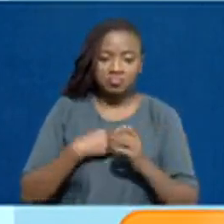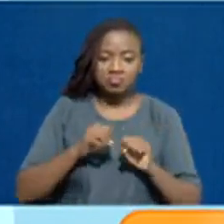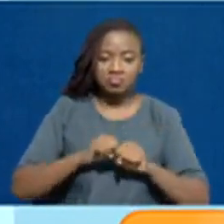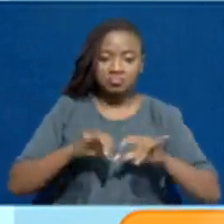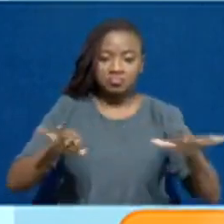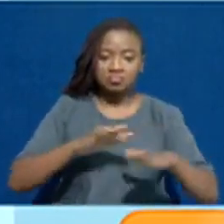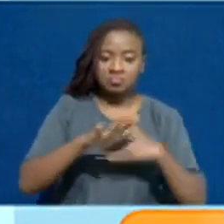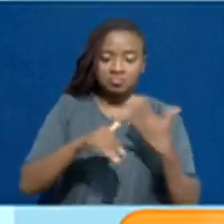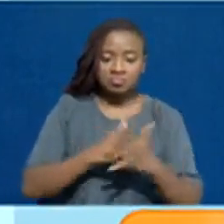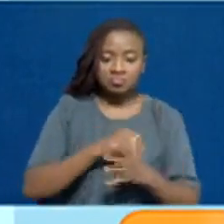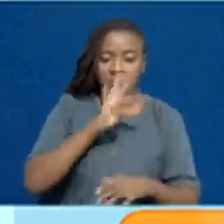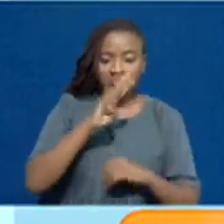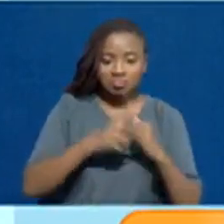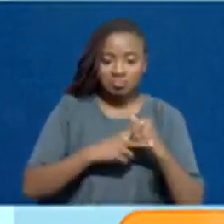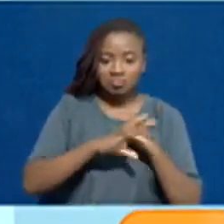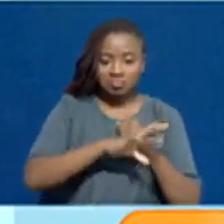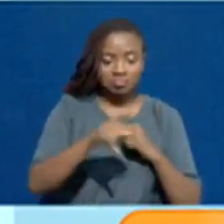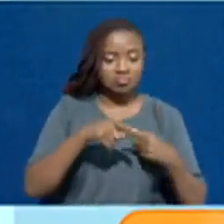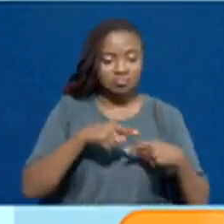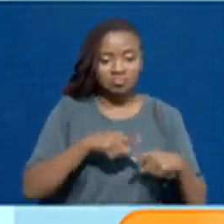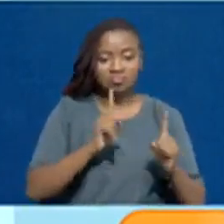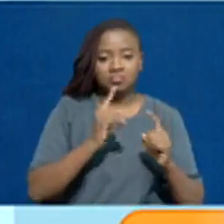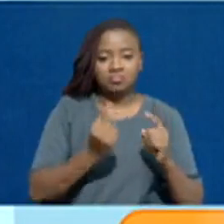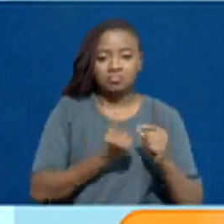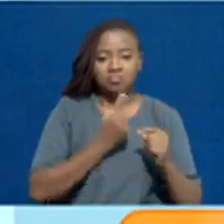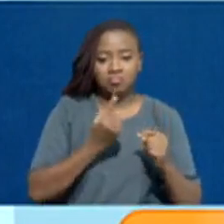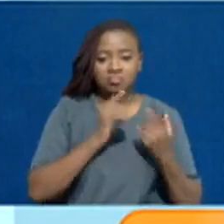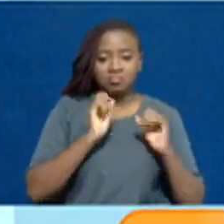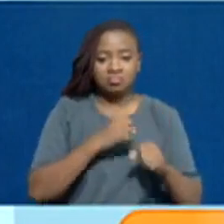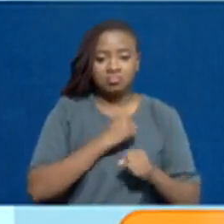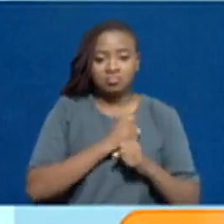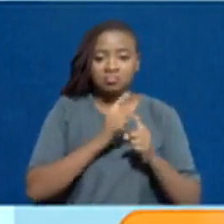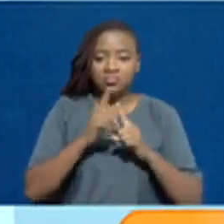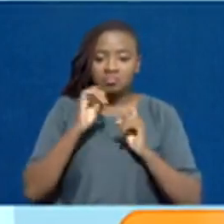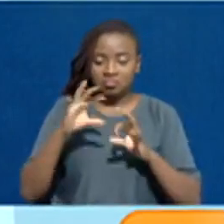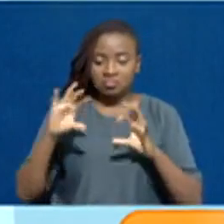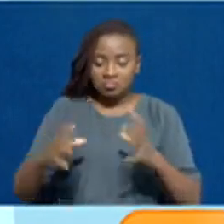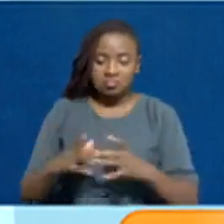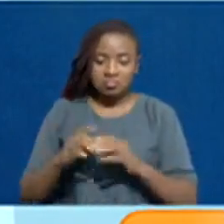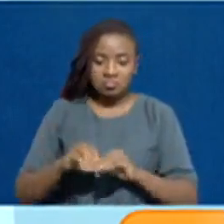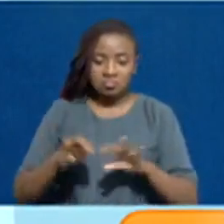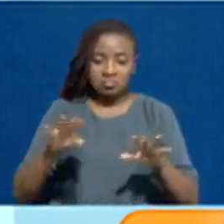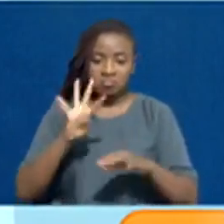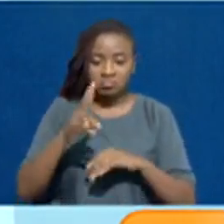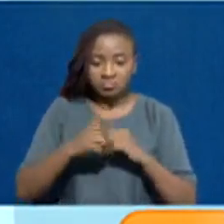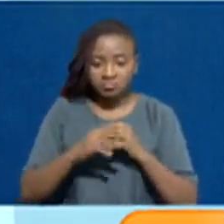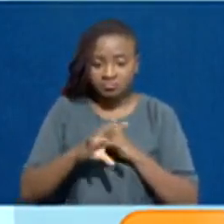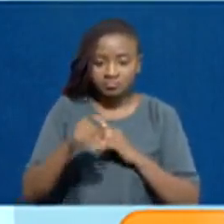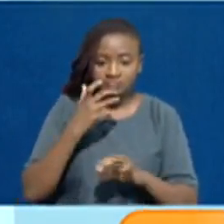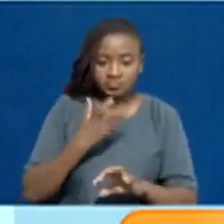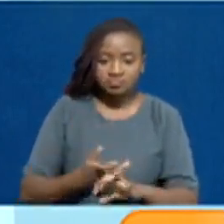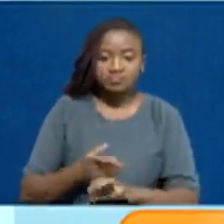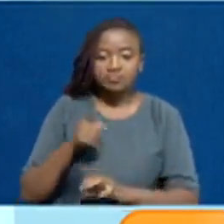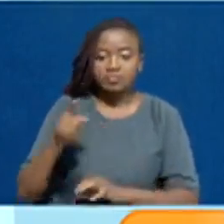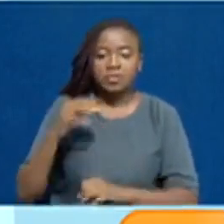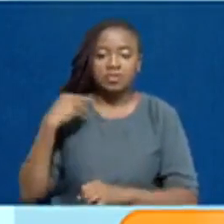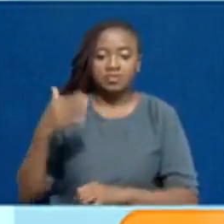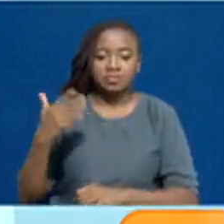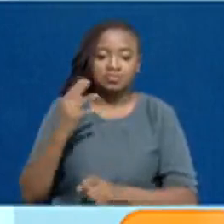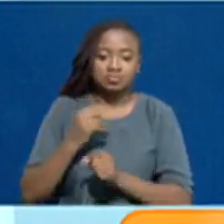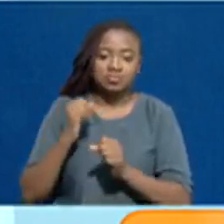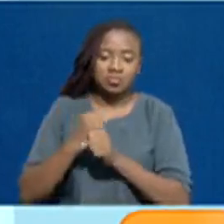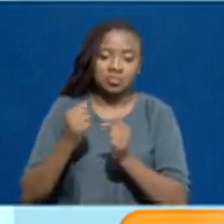counties, they'll be able to go independent. But for those companies that may not have that capacity, and which has of course always been the best approach, is